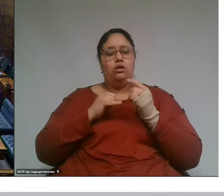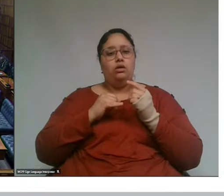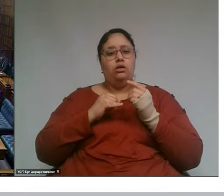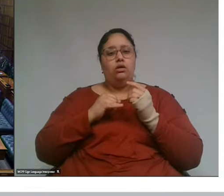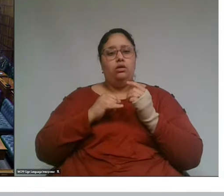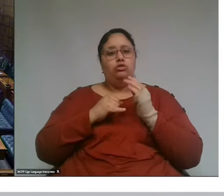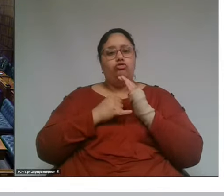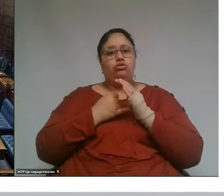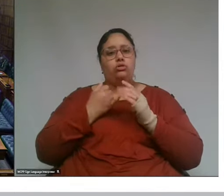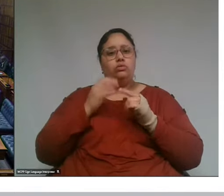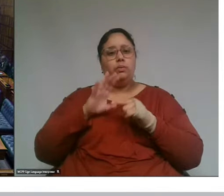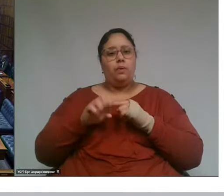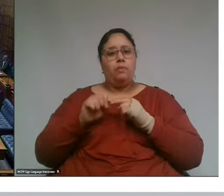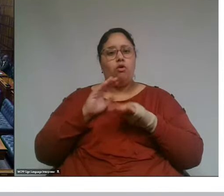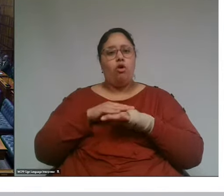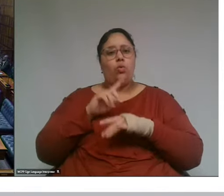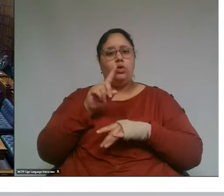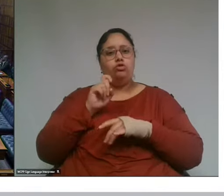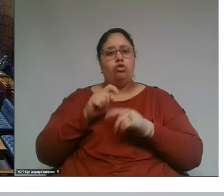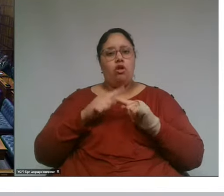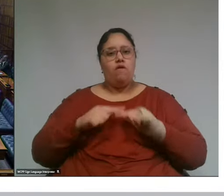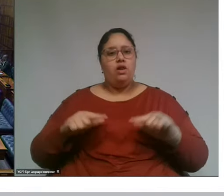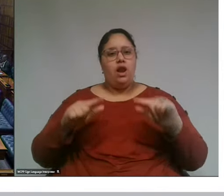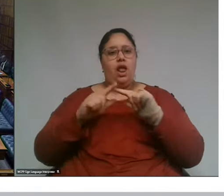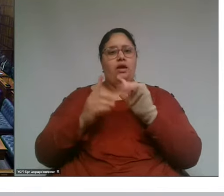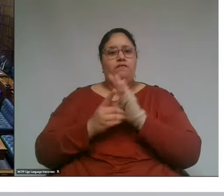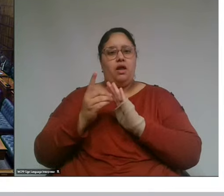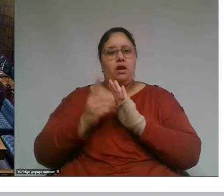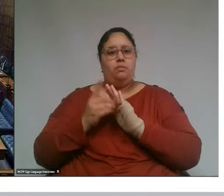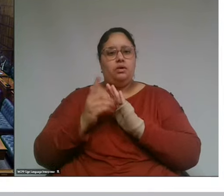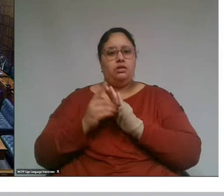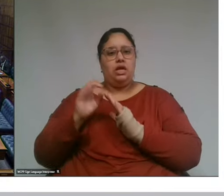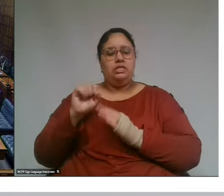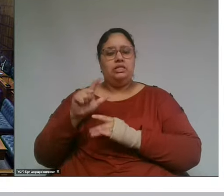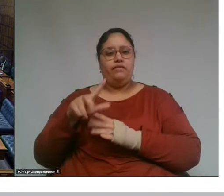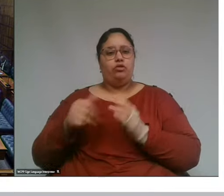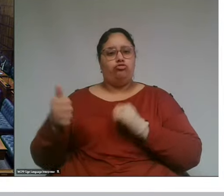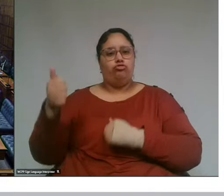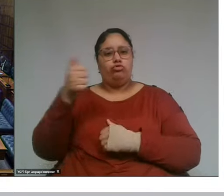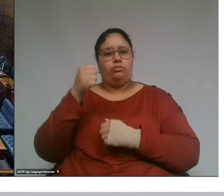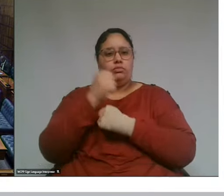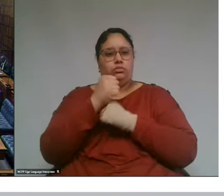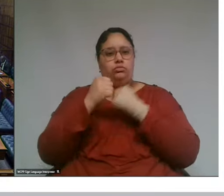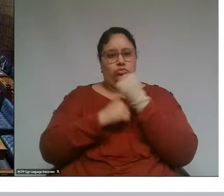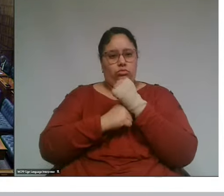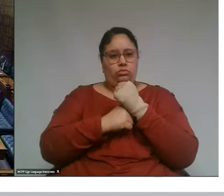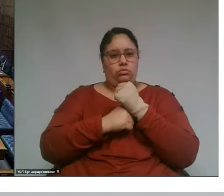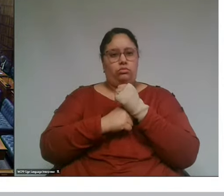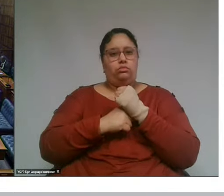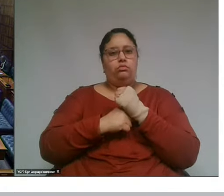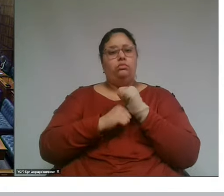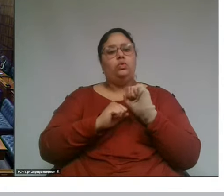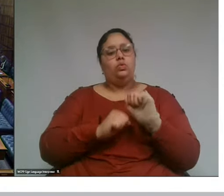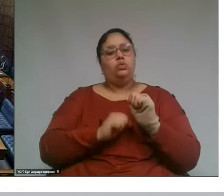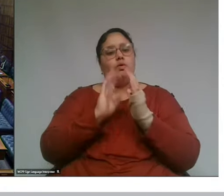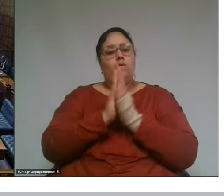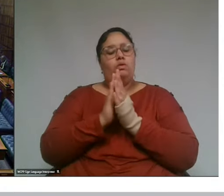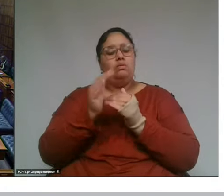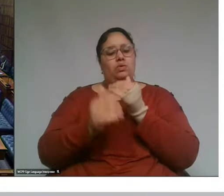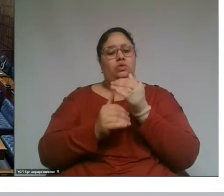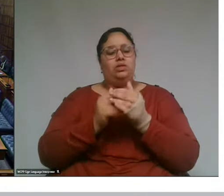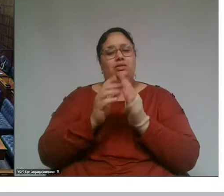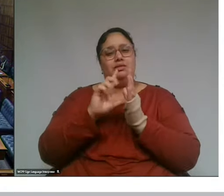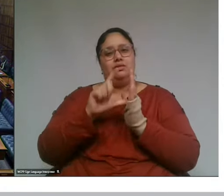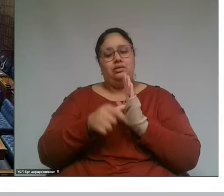to pick up on the question of Land Development and civils and top structures um and that whole process of